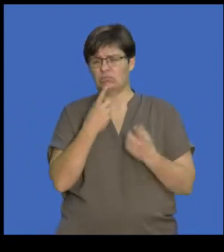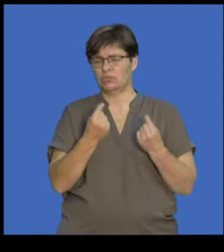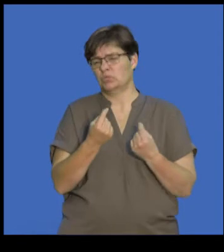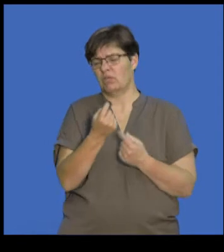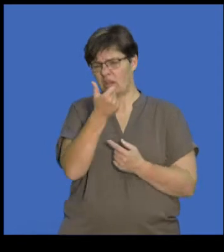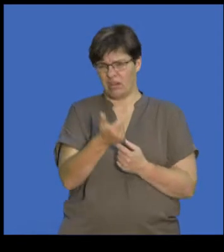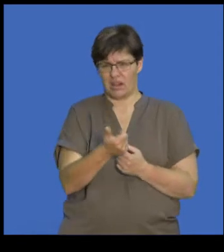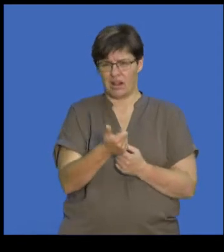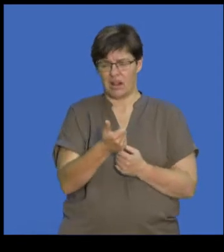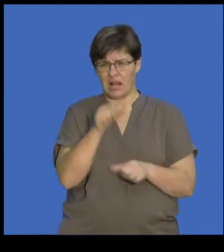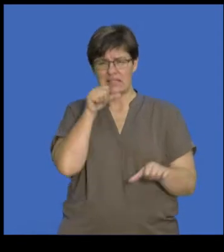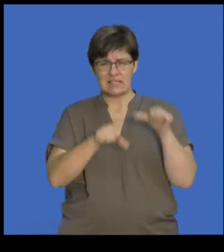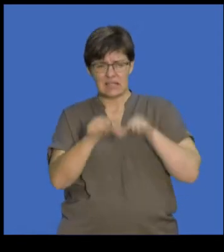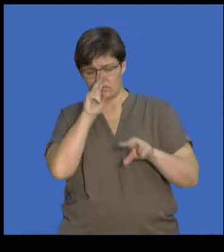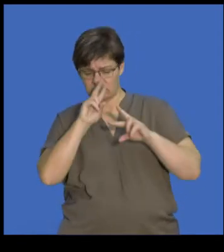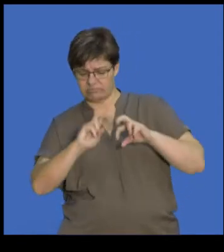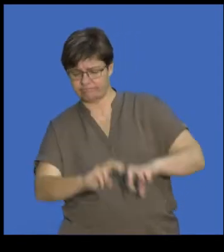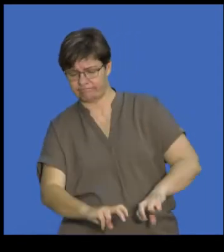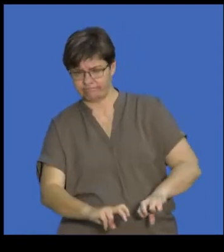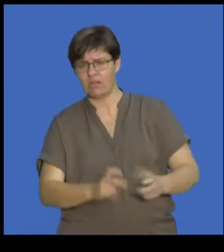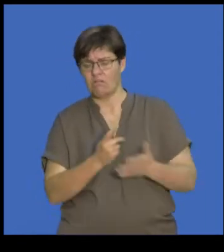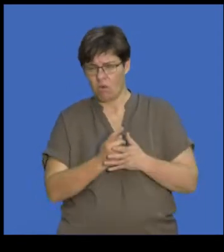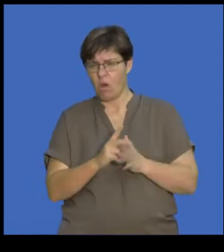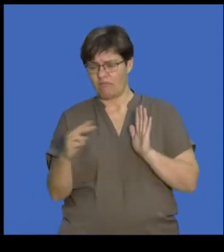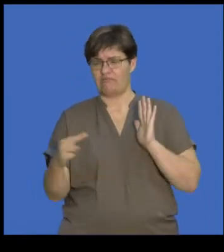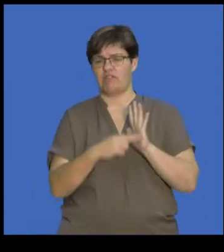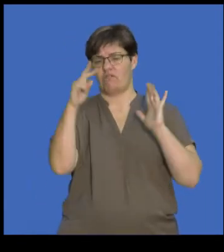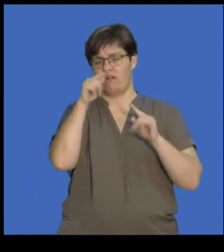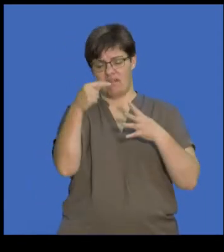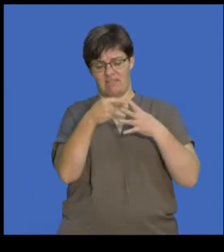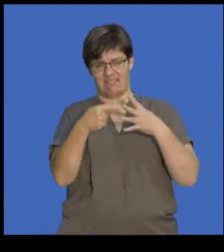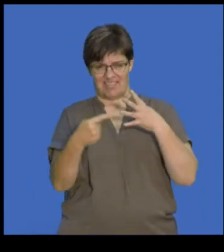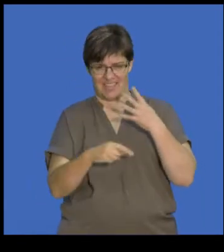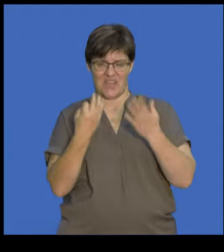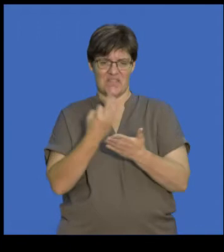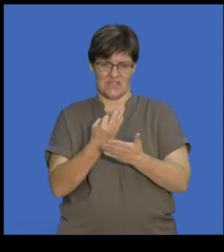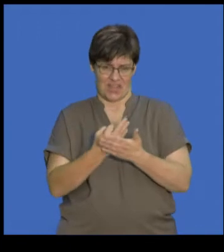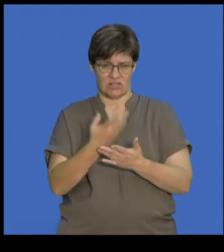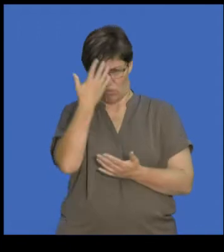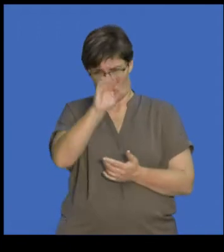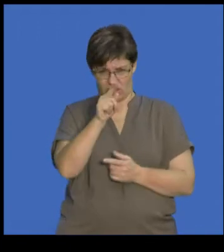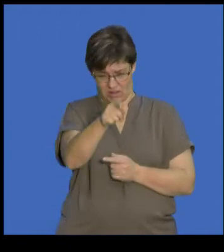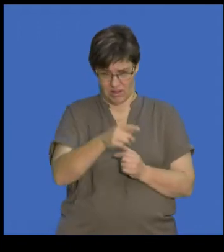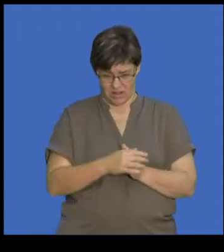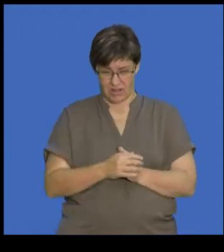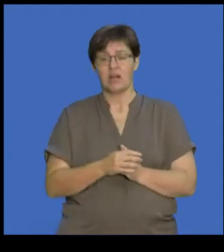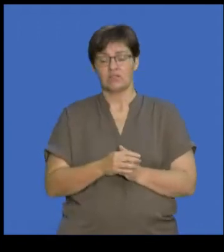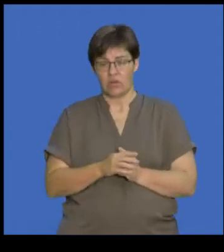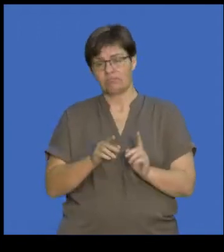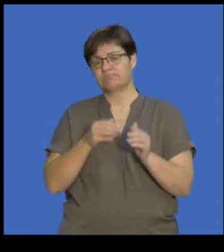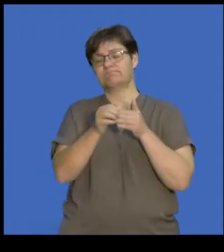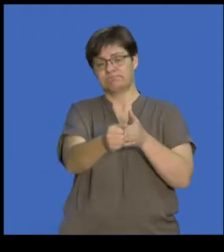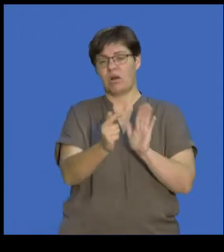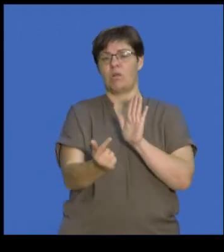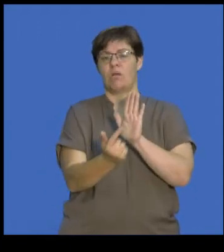of scientific inquiry in terms of verifying some of the facts that we already know leading to the Ohm's